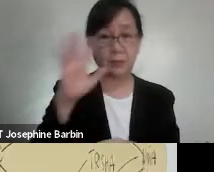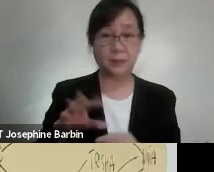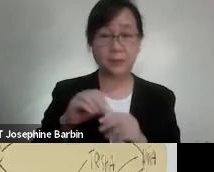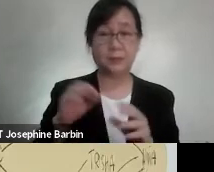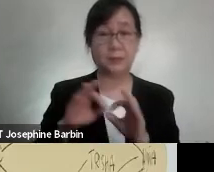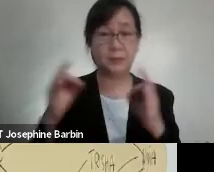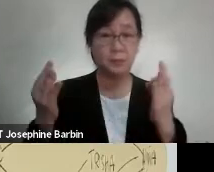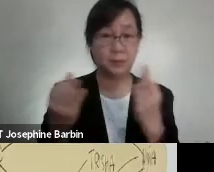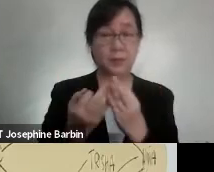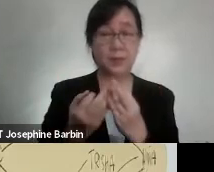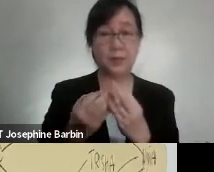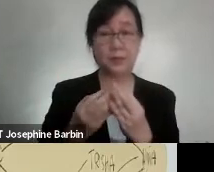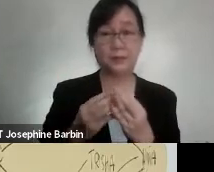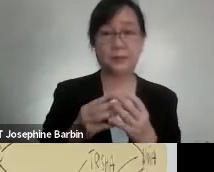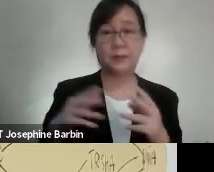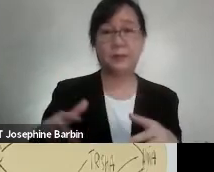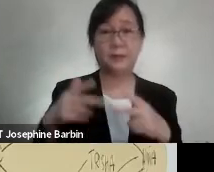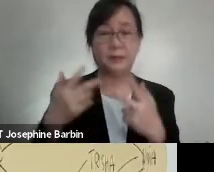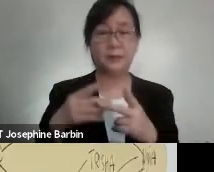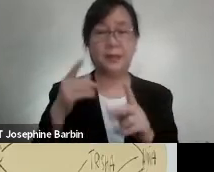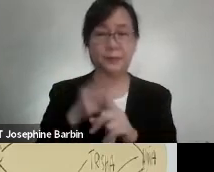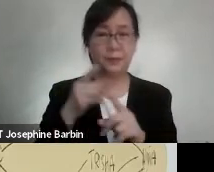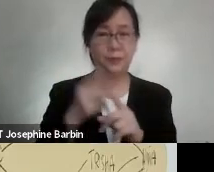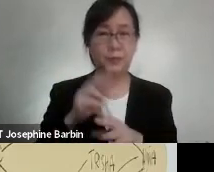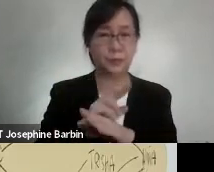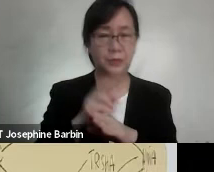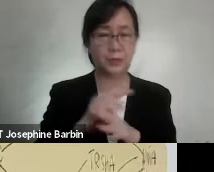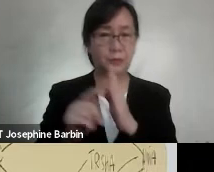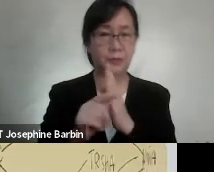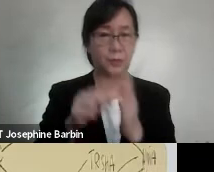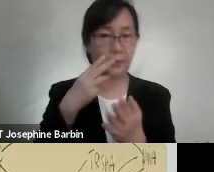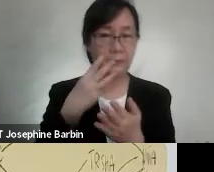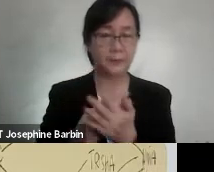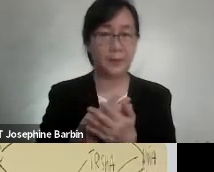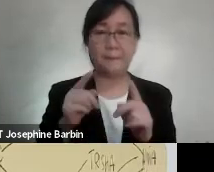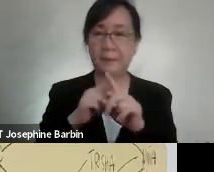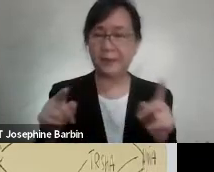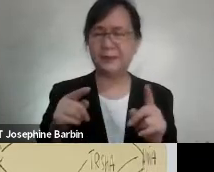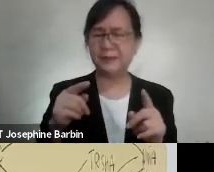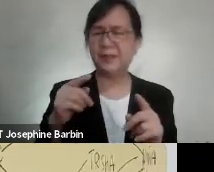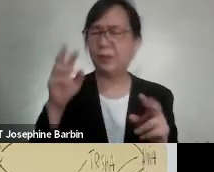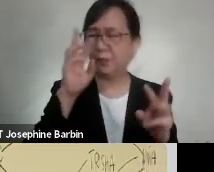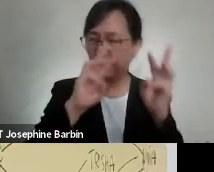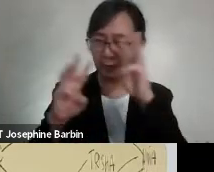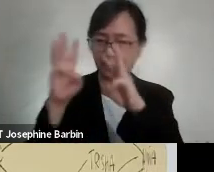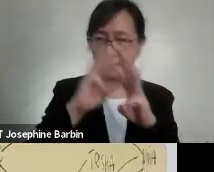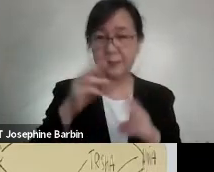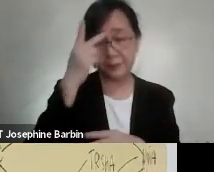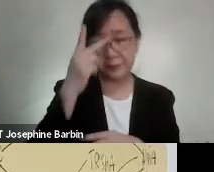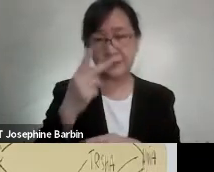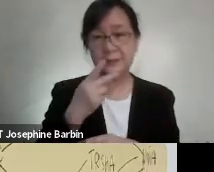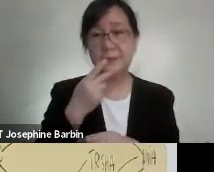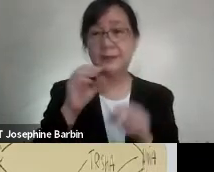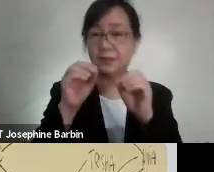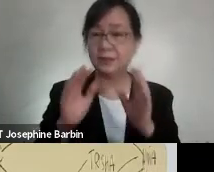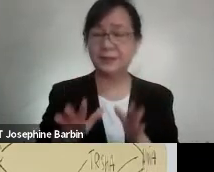is absolutely critical to their capacity to use technology well, but they really worry that their parents and carers don't understand